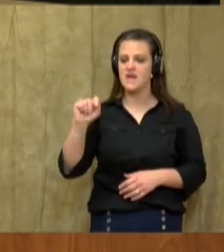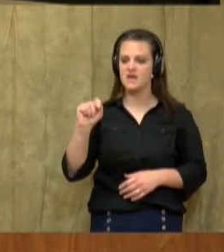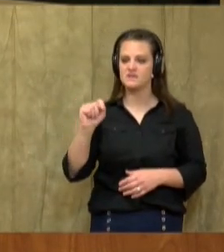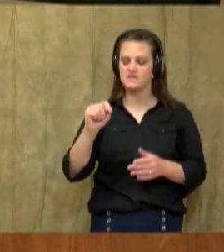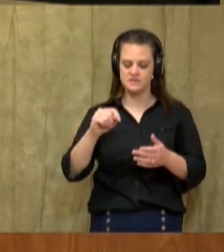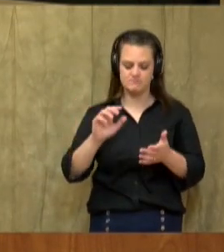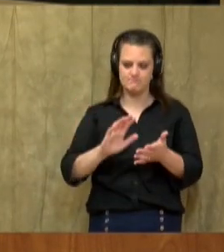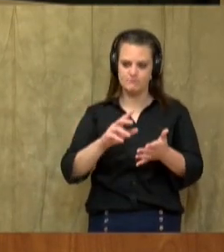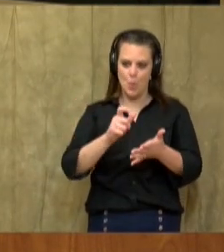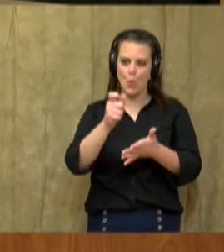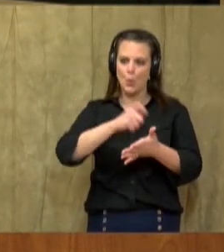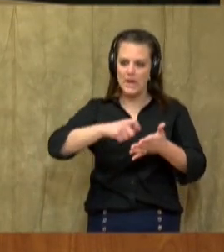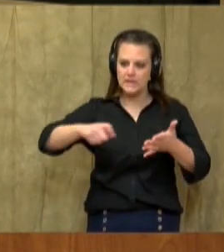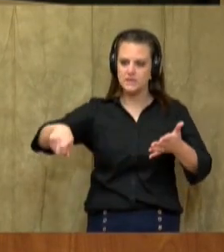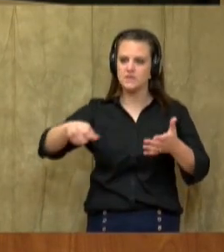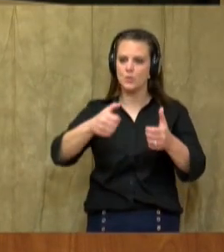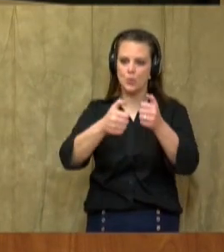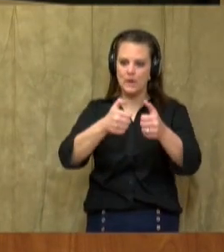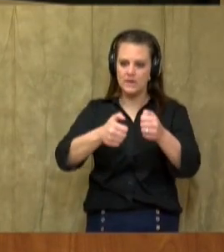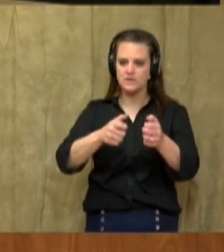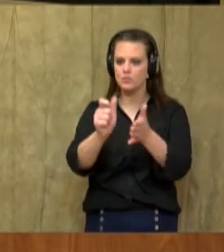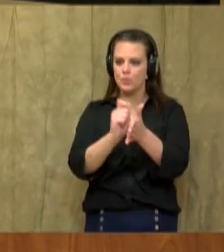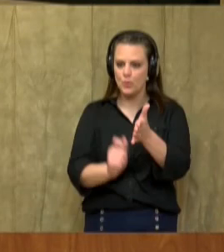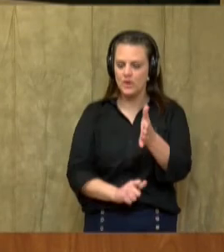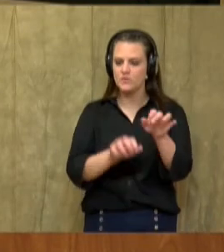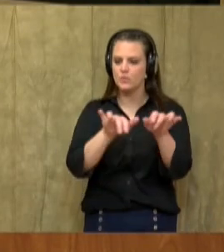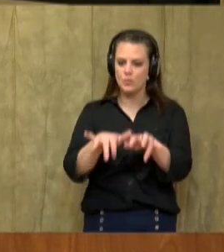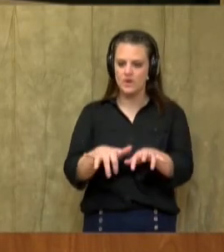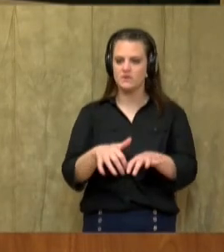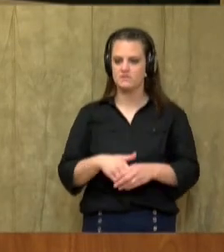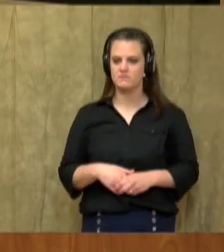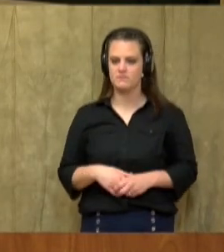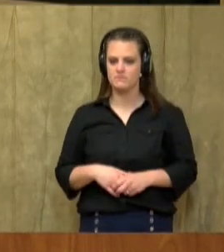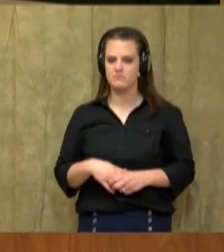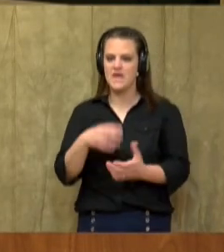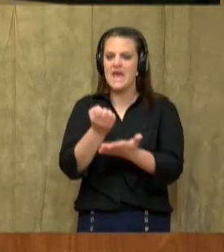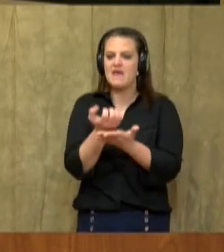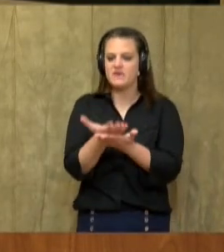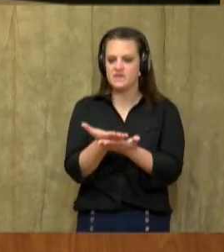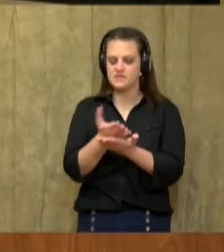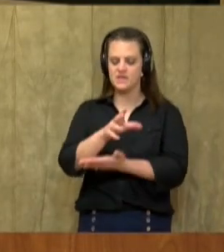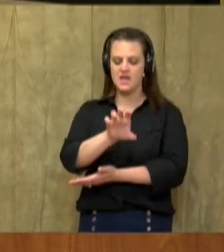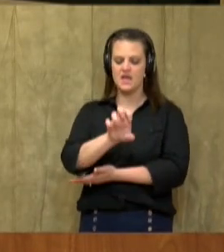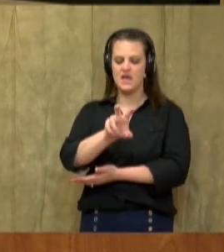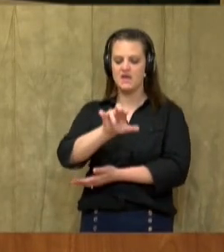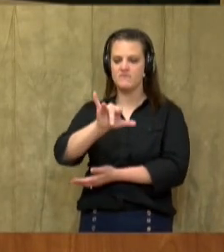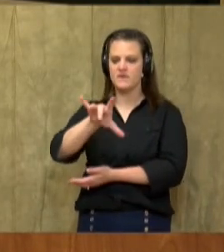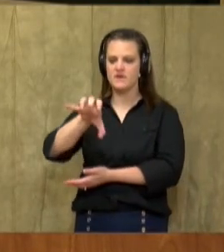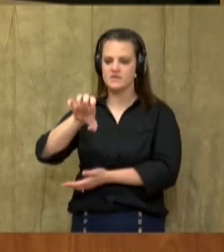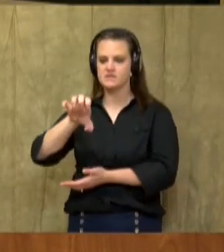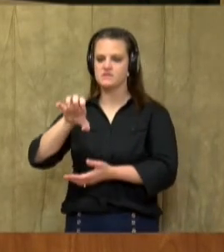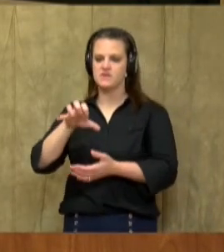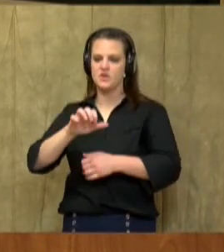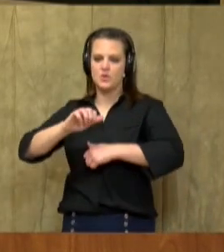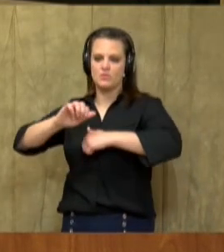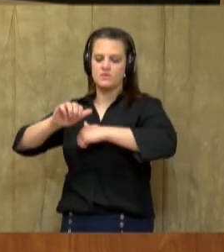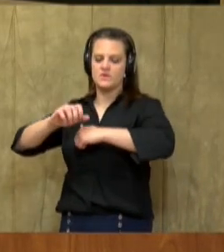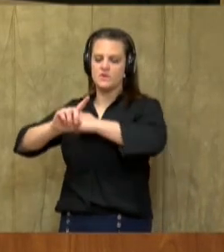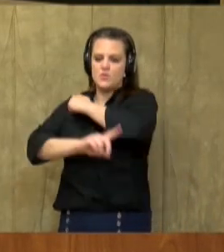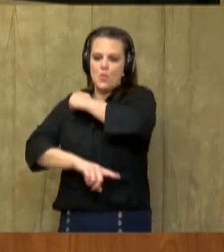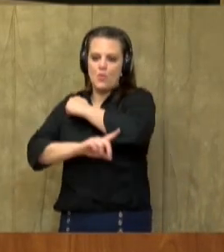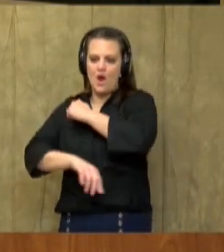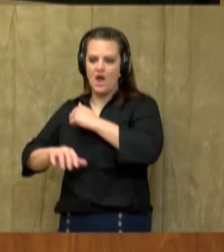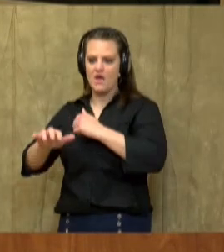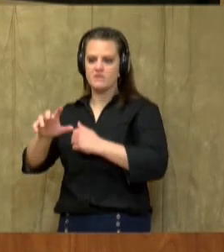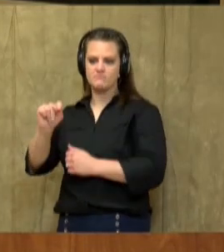things that are written. Okay? What is evidence? You think back to your crime shows you've watched. Evidence